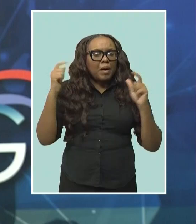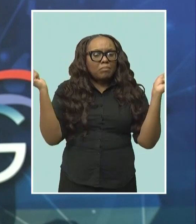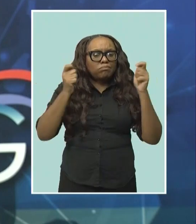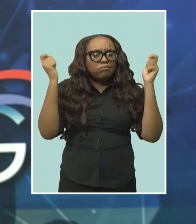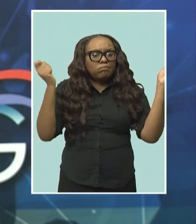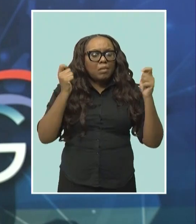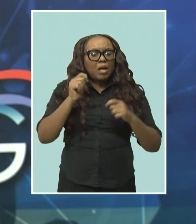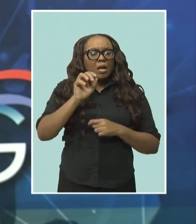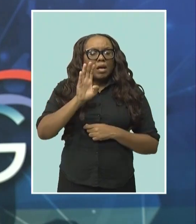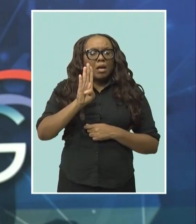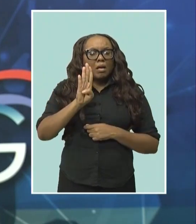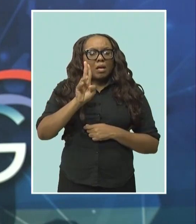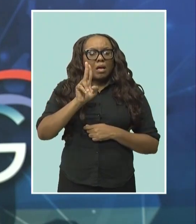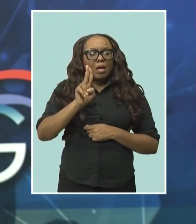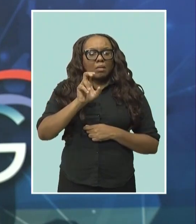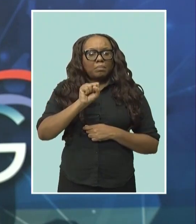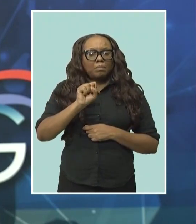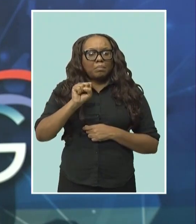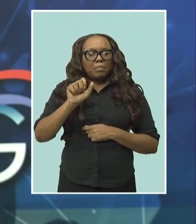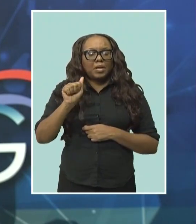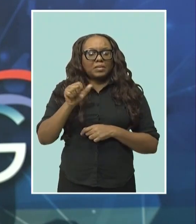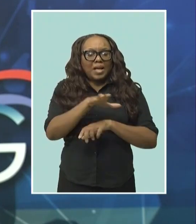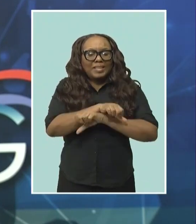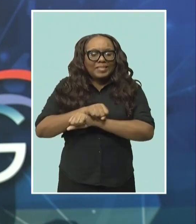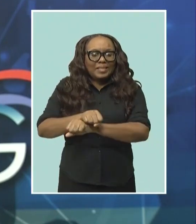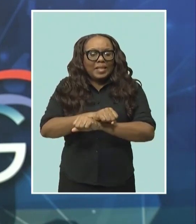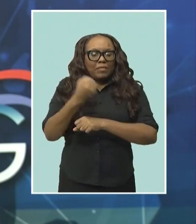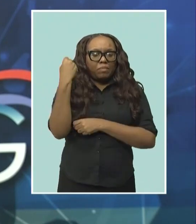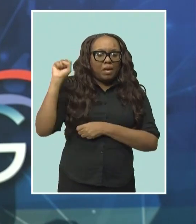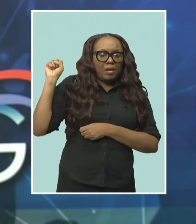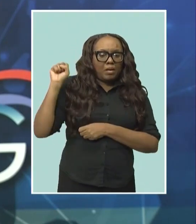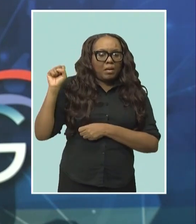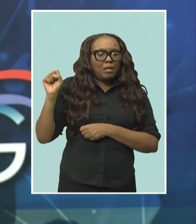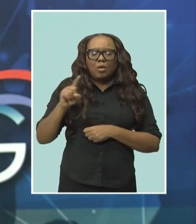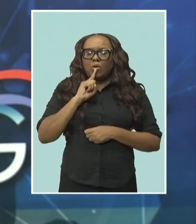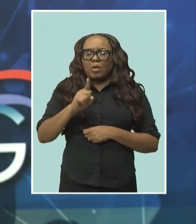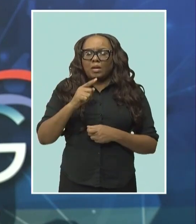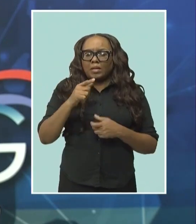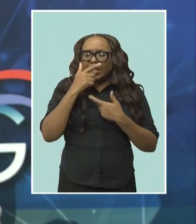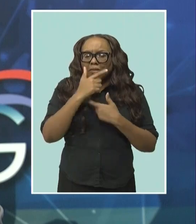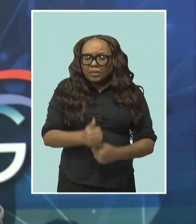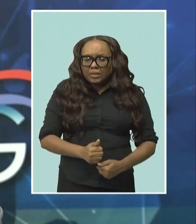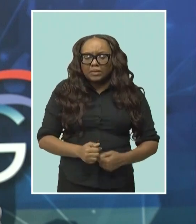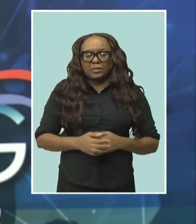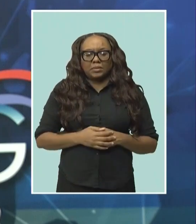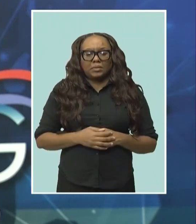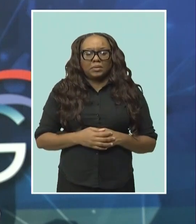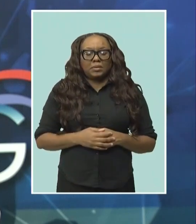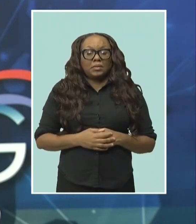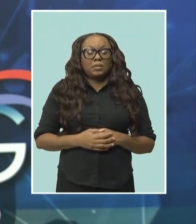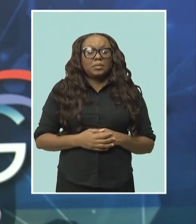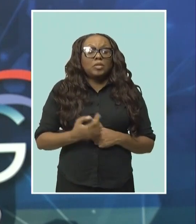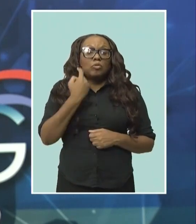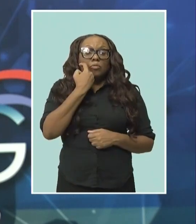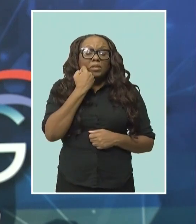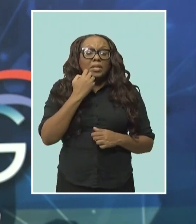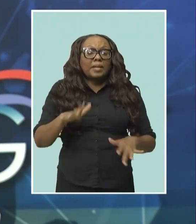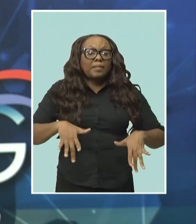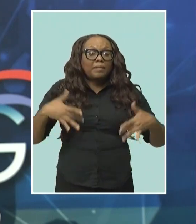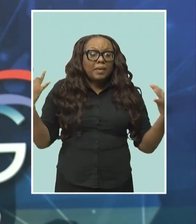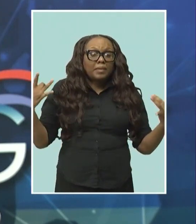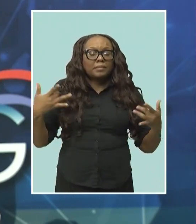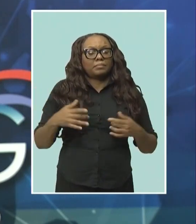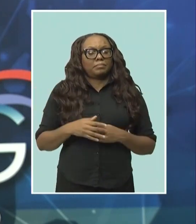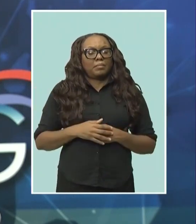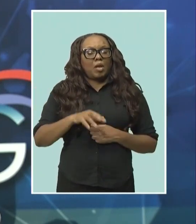Slave Rebellion, noting organizers took special interest in the educational aspect. The latest event, the Rock Hall Heritage